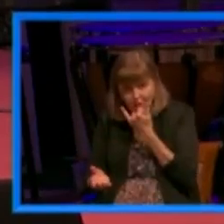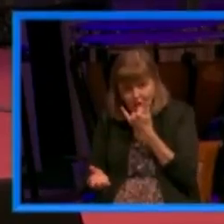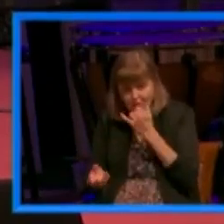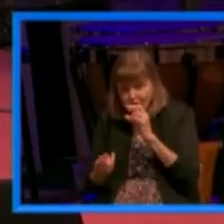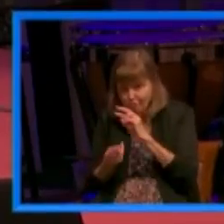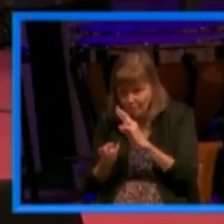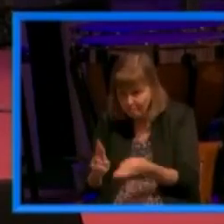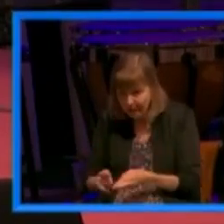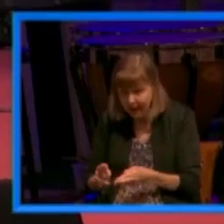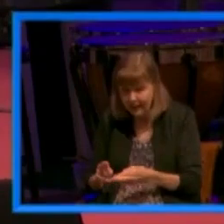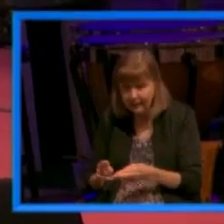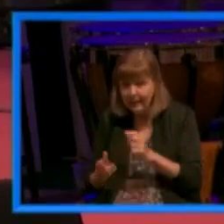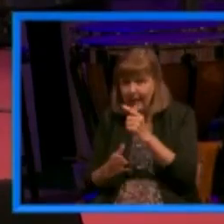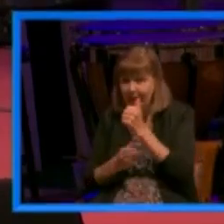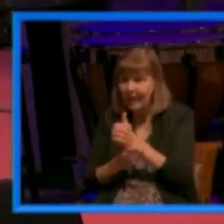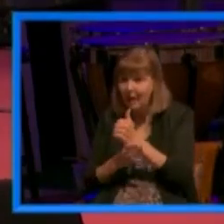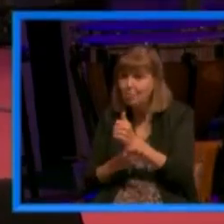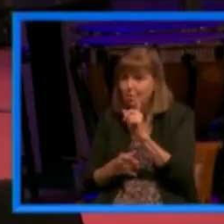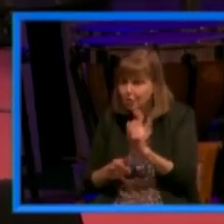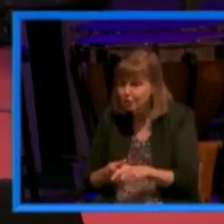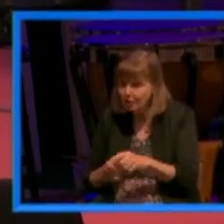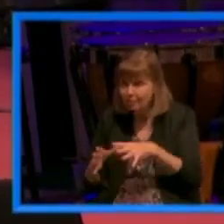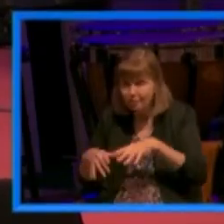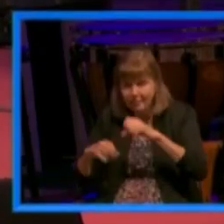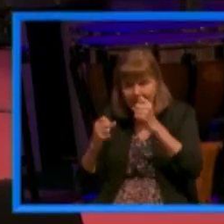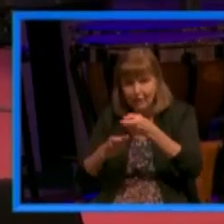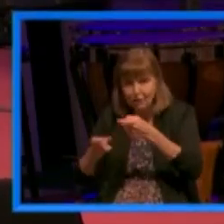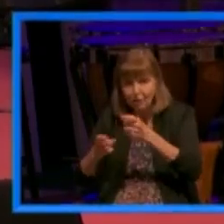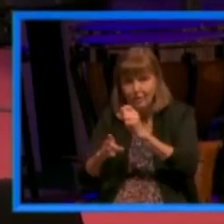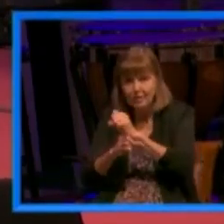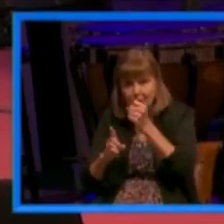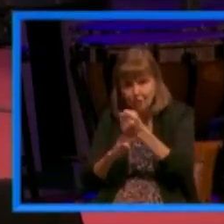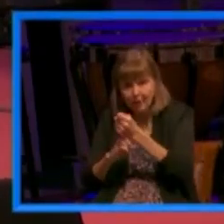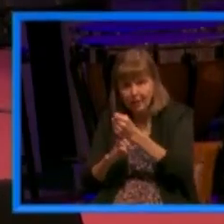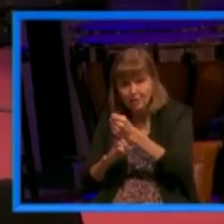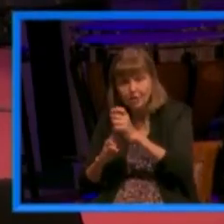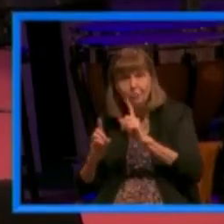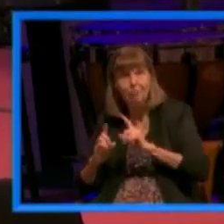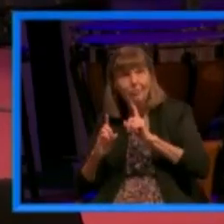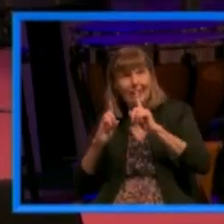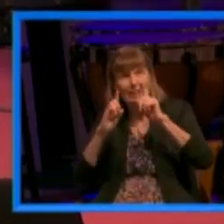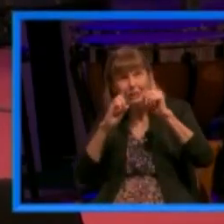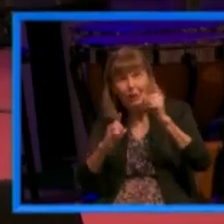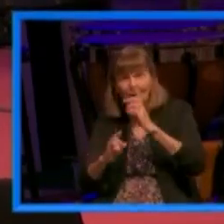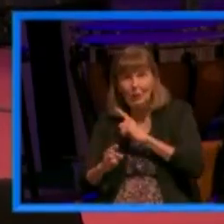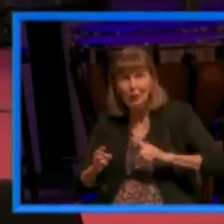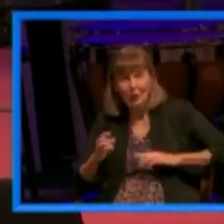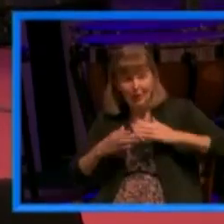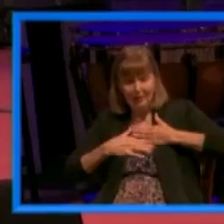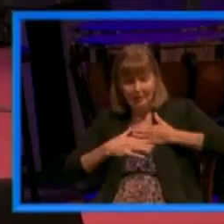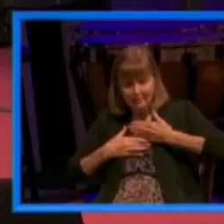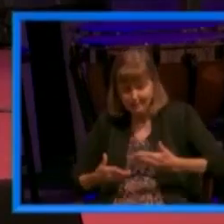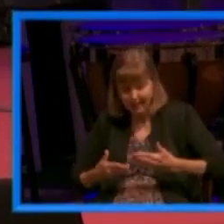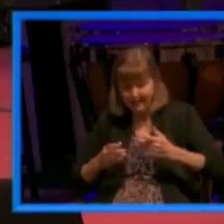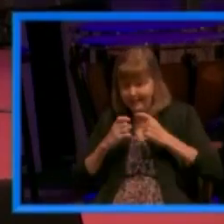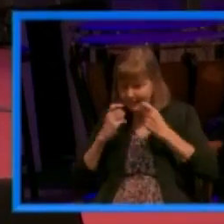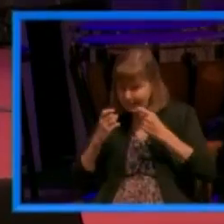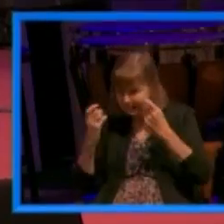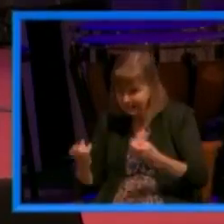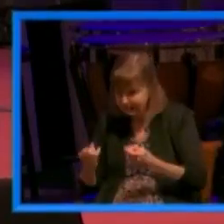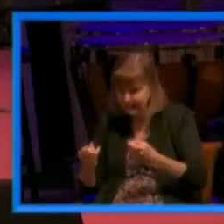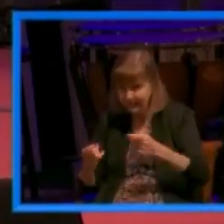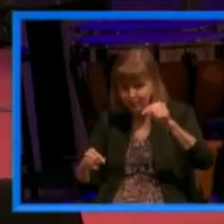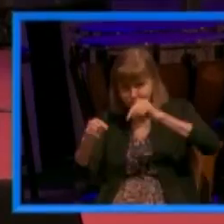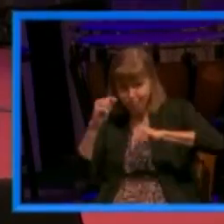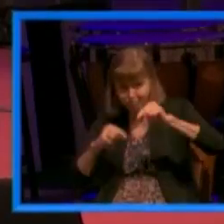taken control of the situation. He should have gone before the Lord in confession. He should have turned from his sin. He should have done what 1 John 1:9 says,